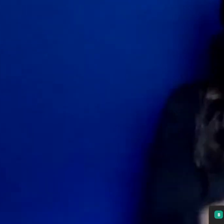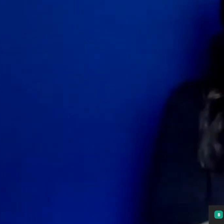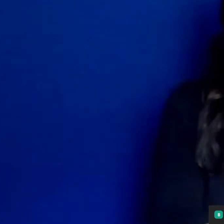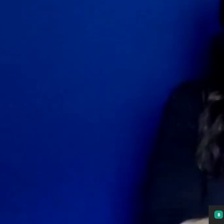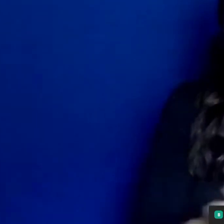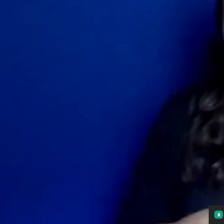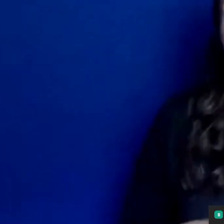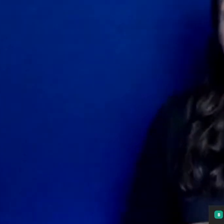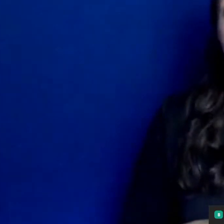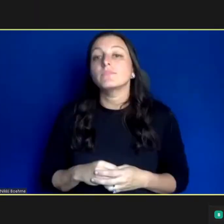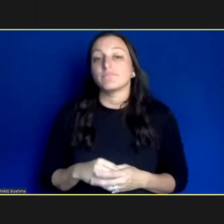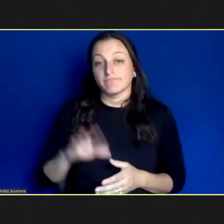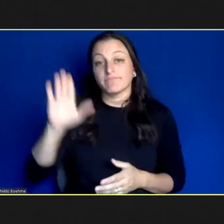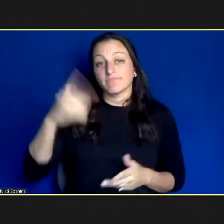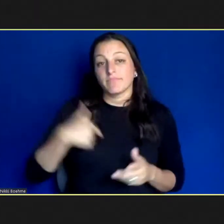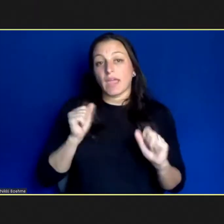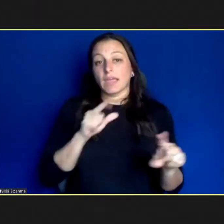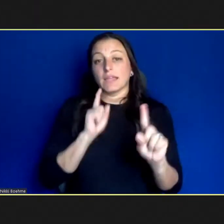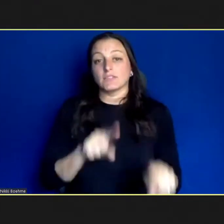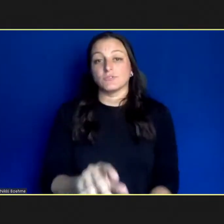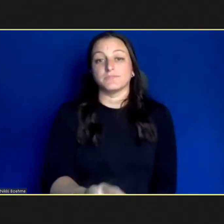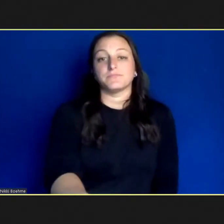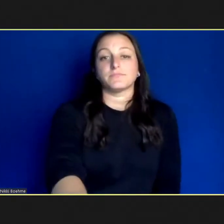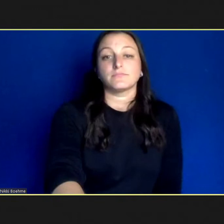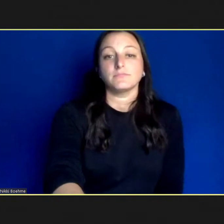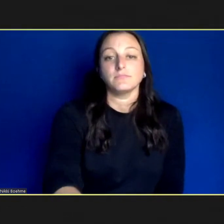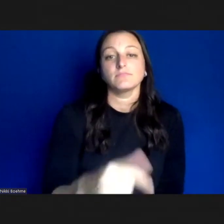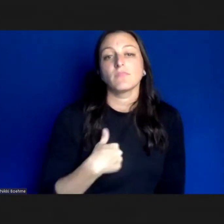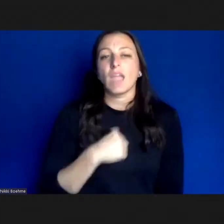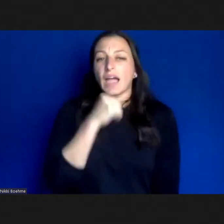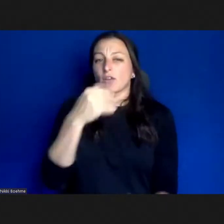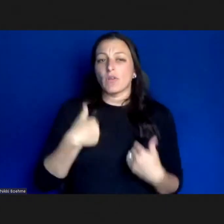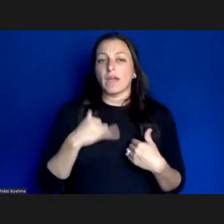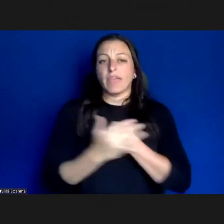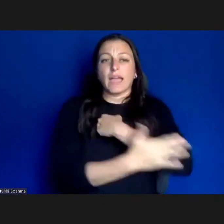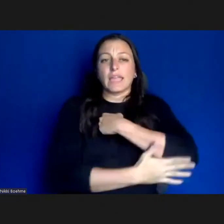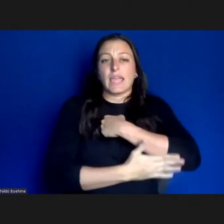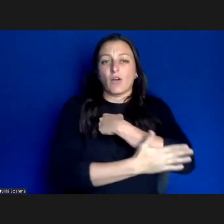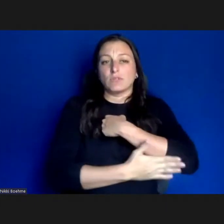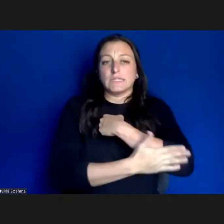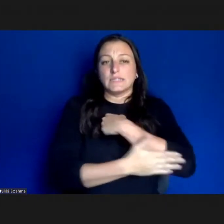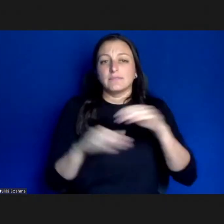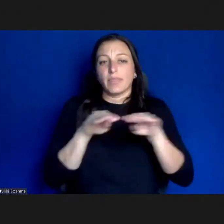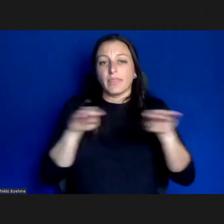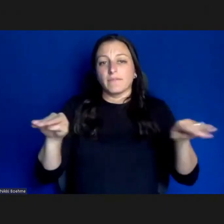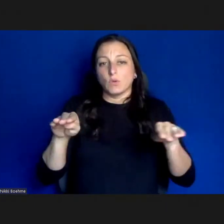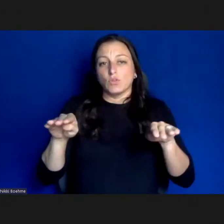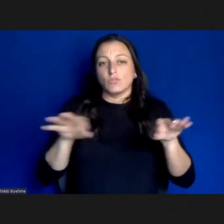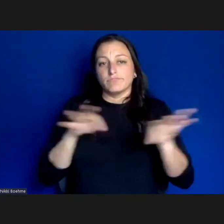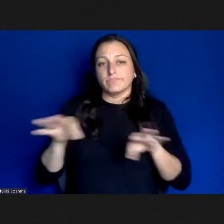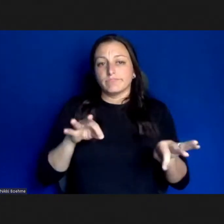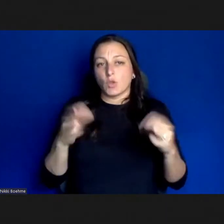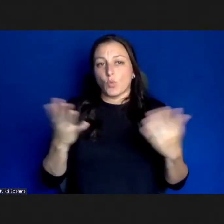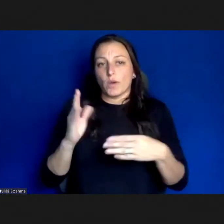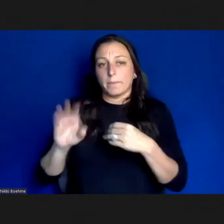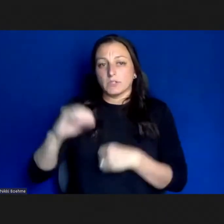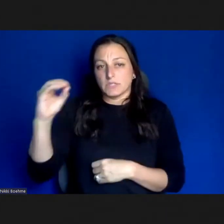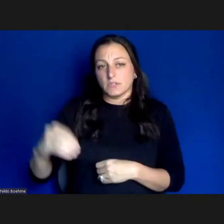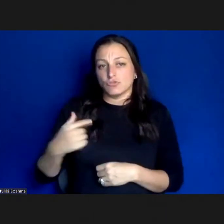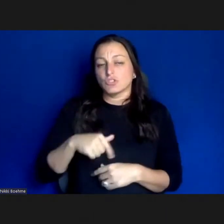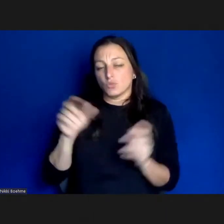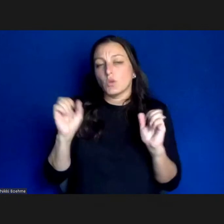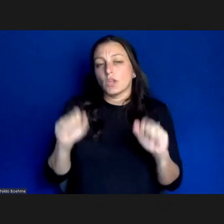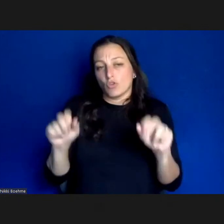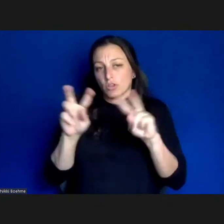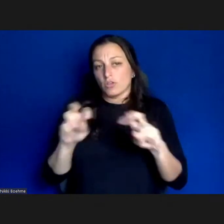Yeah, this is Rachel. I can take that question. I don't have that county level breakdown for you right now. That's certainly something that we could look into